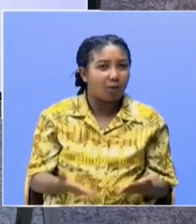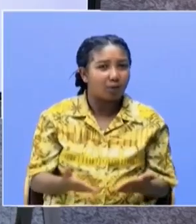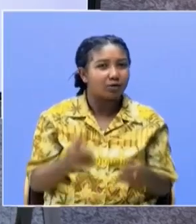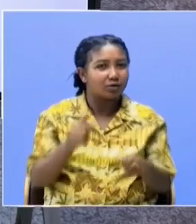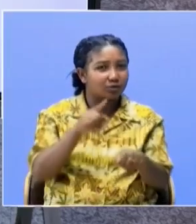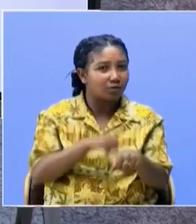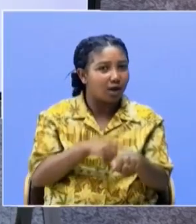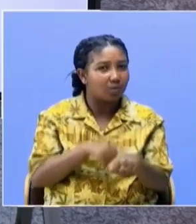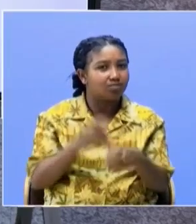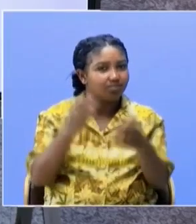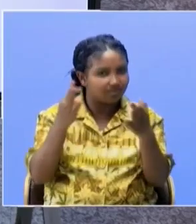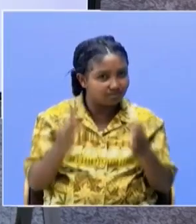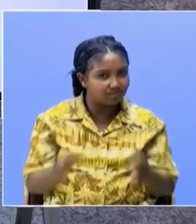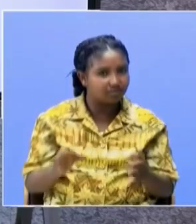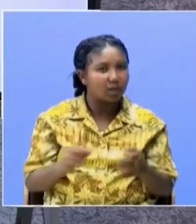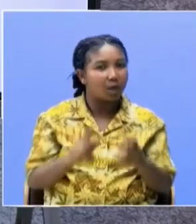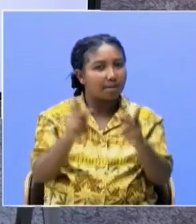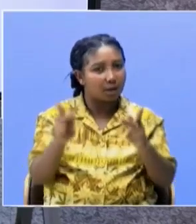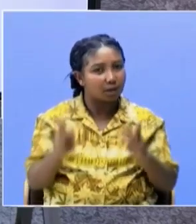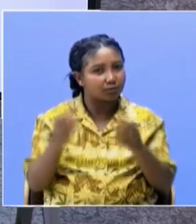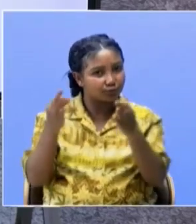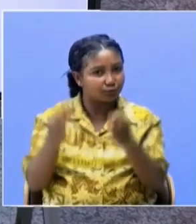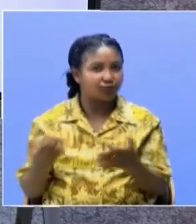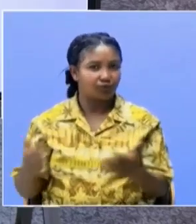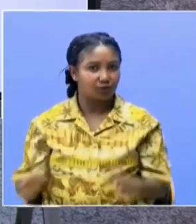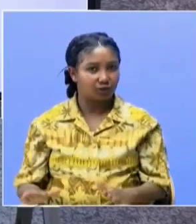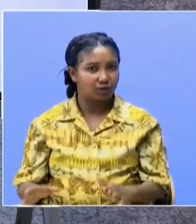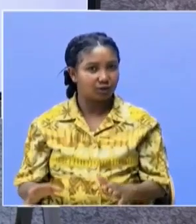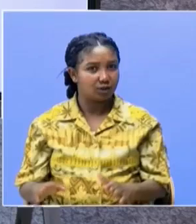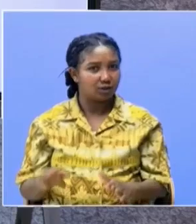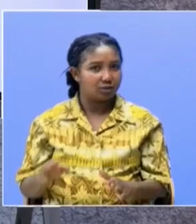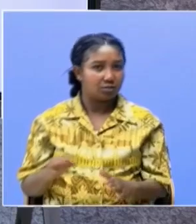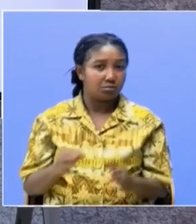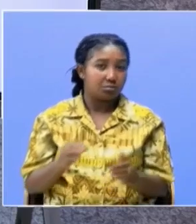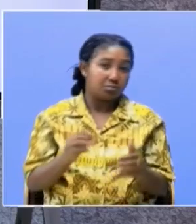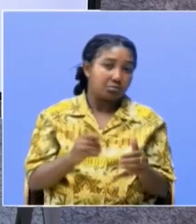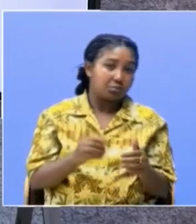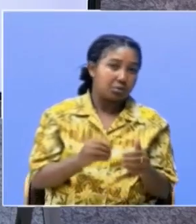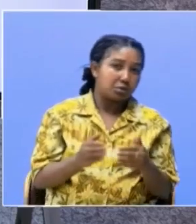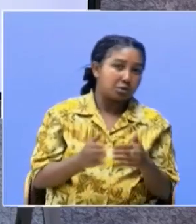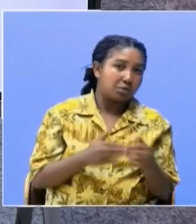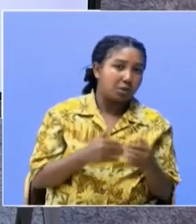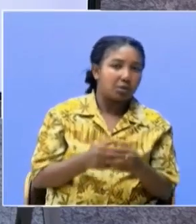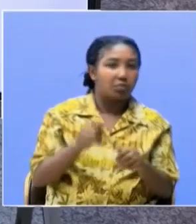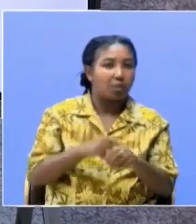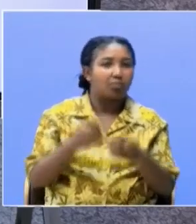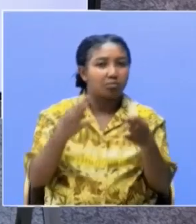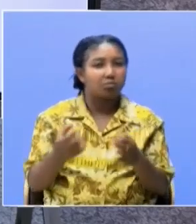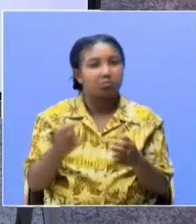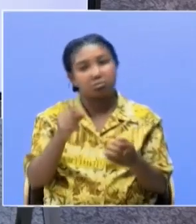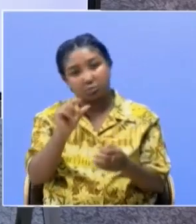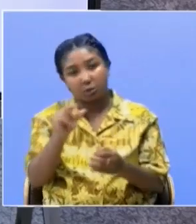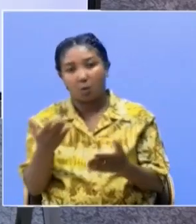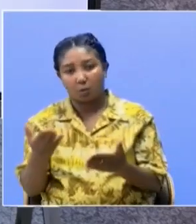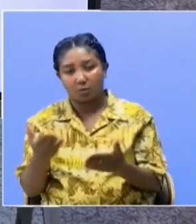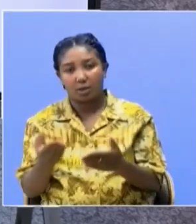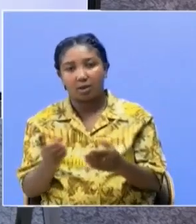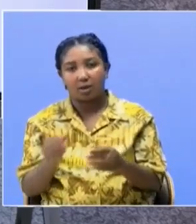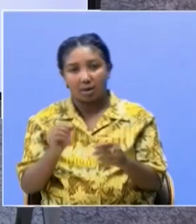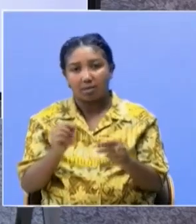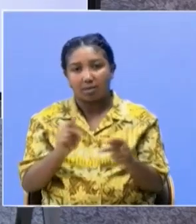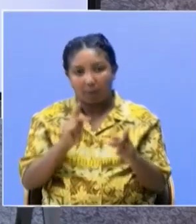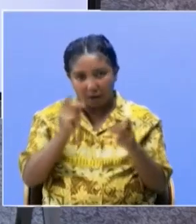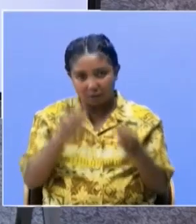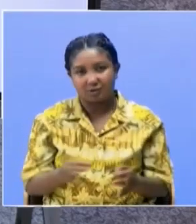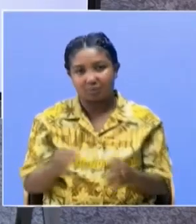It's arranged by a time and a place. And some of them, they are arranged simply by the time, and some of them are arranged in a